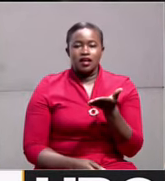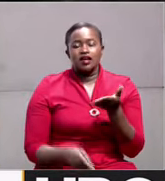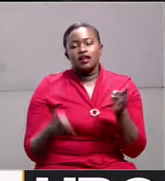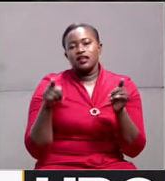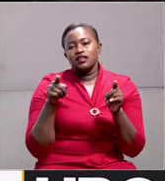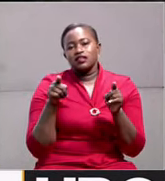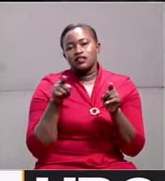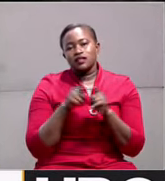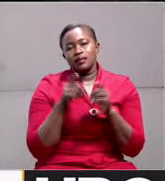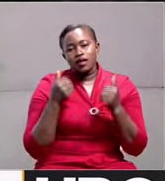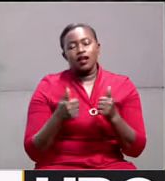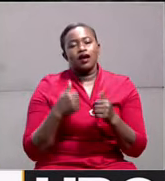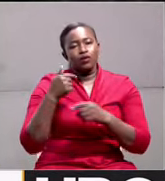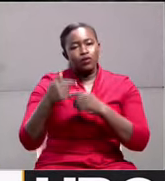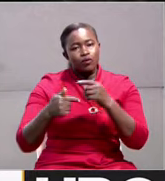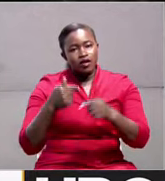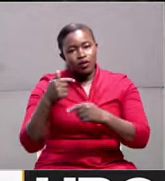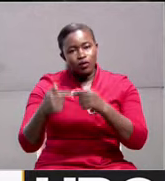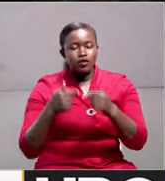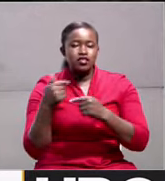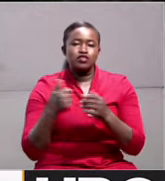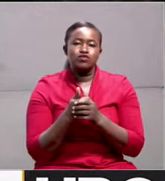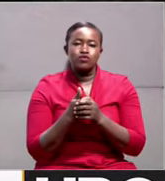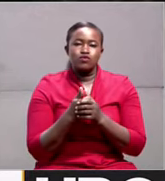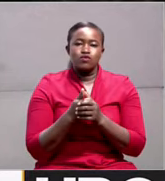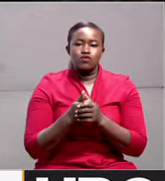twa triyon tutimbe bina byo mwana